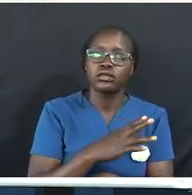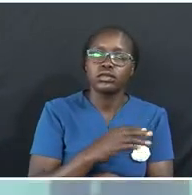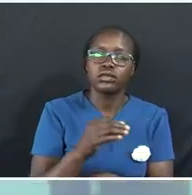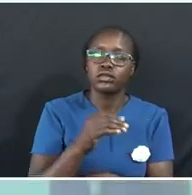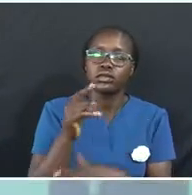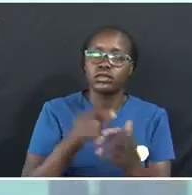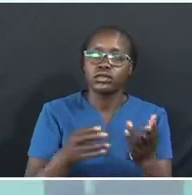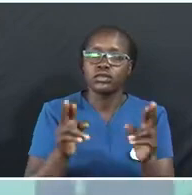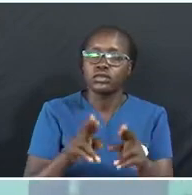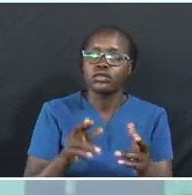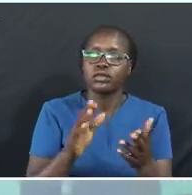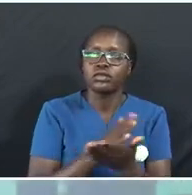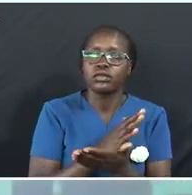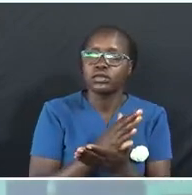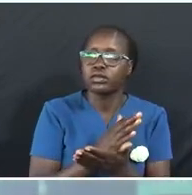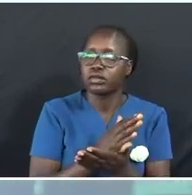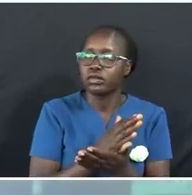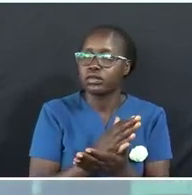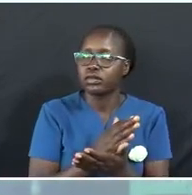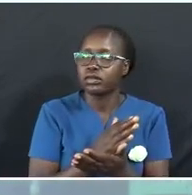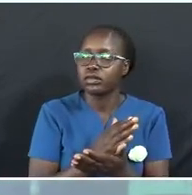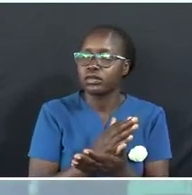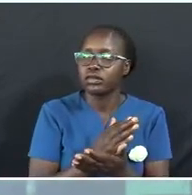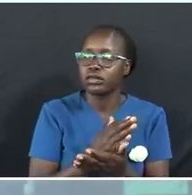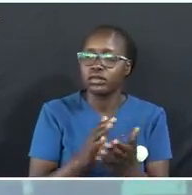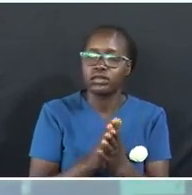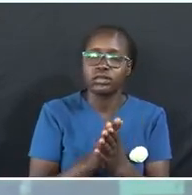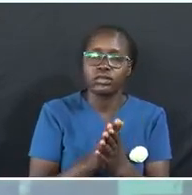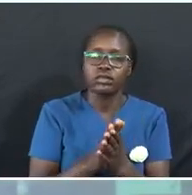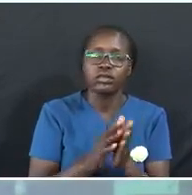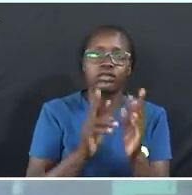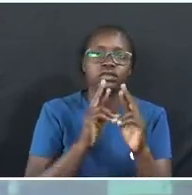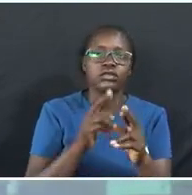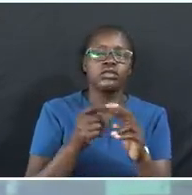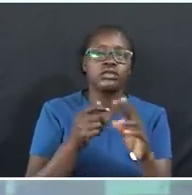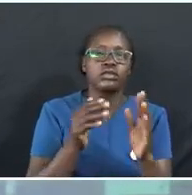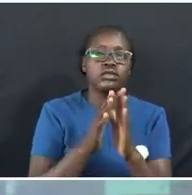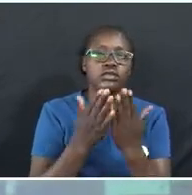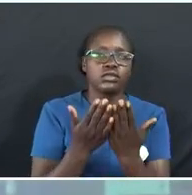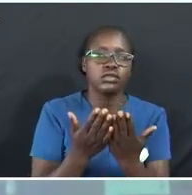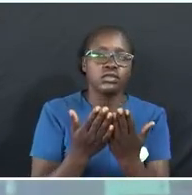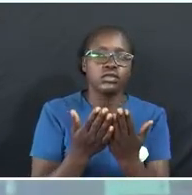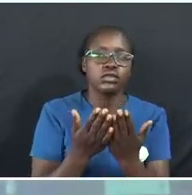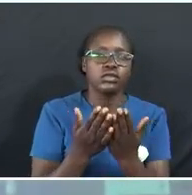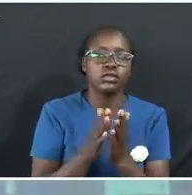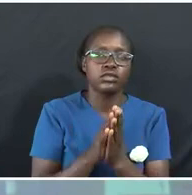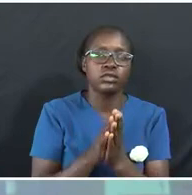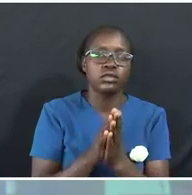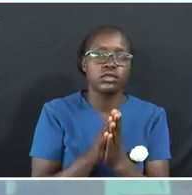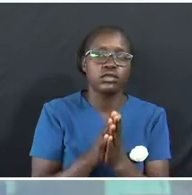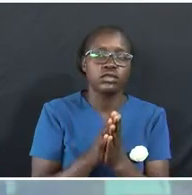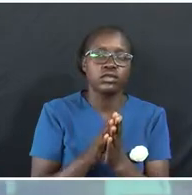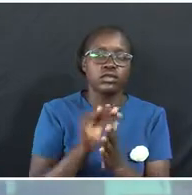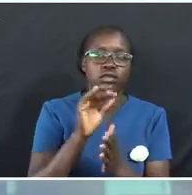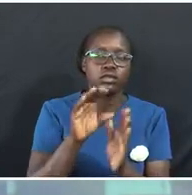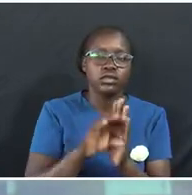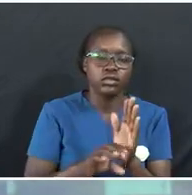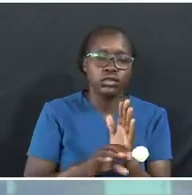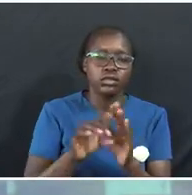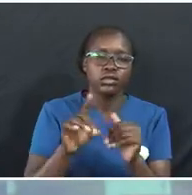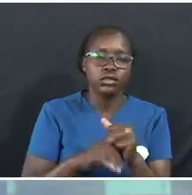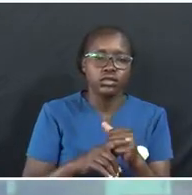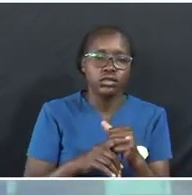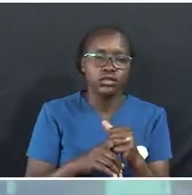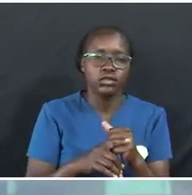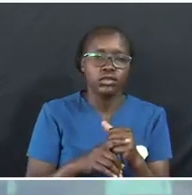happen? Someone could come and say, "I have a memory verse from the book of maybe John chapter 6, which has got almost